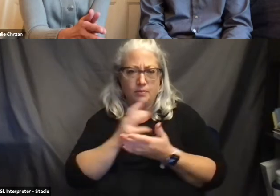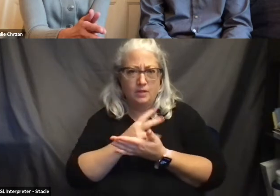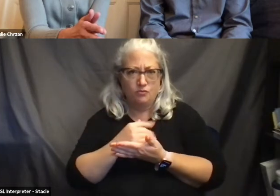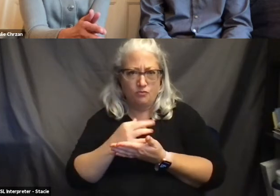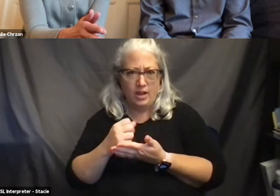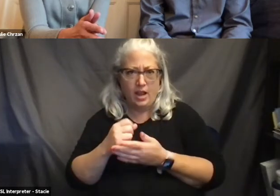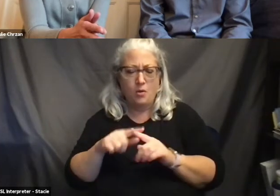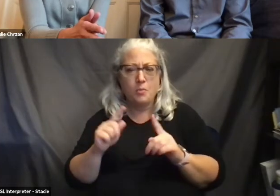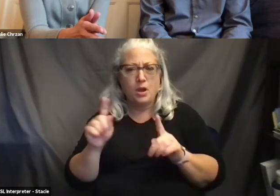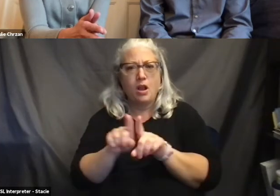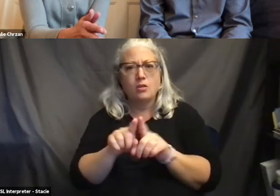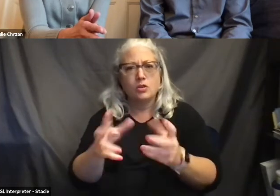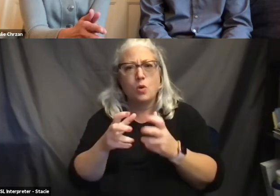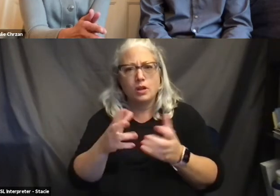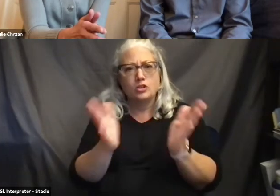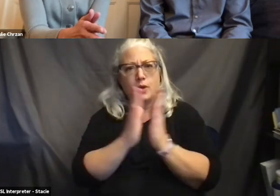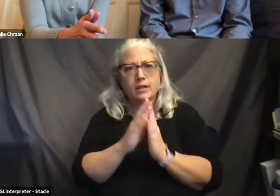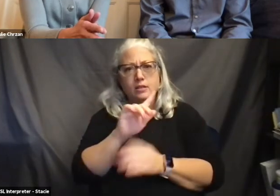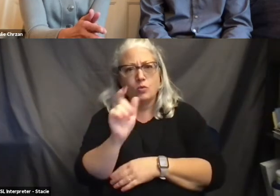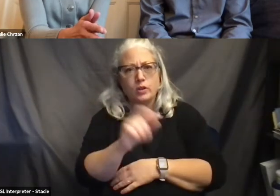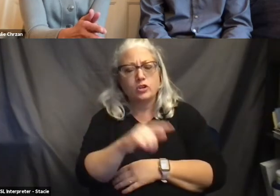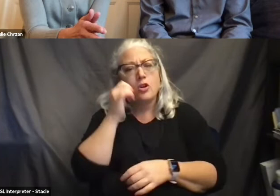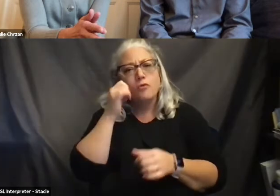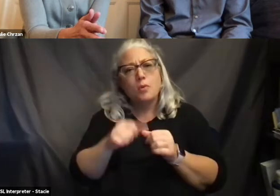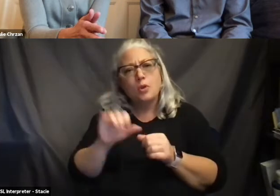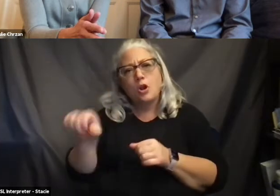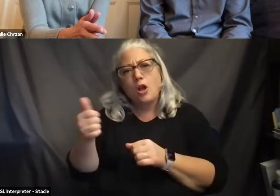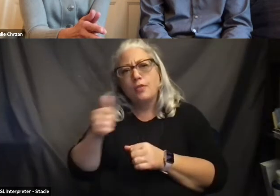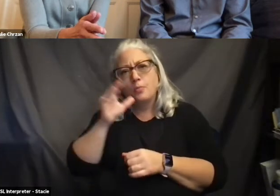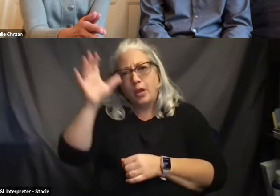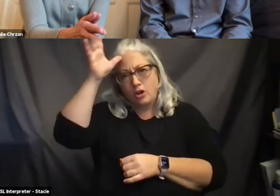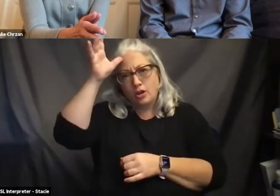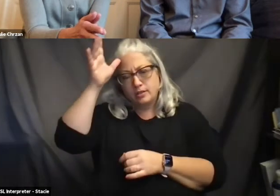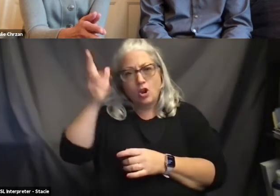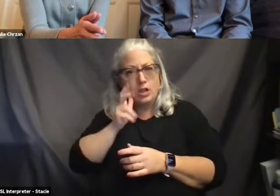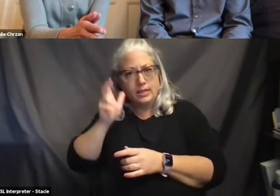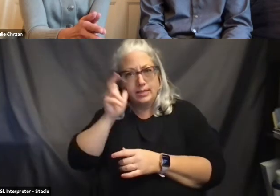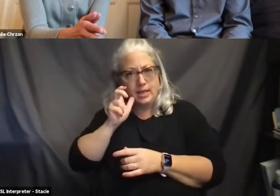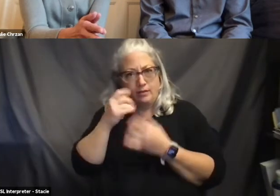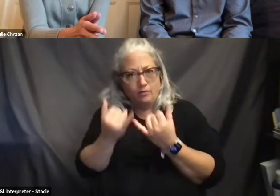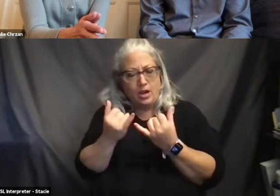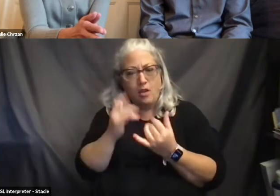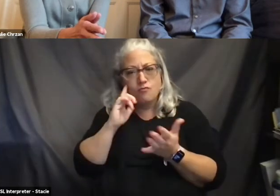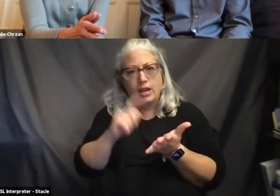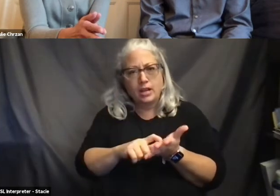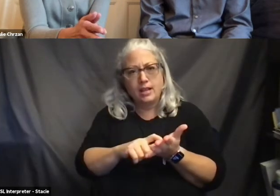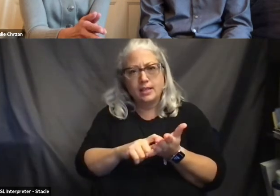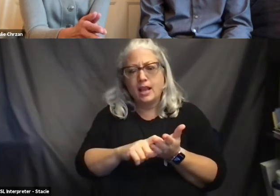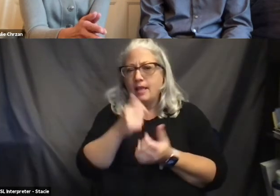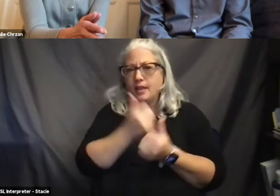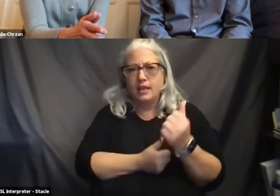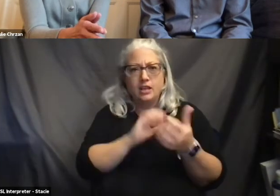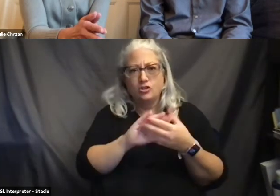question, you know, keeping in mind that other parents are listening to this and recognizing that everybody's journey is different,